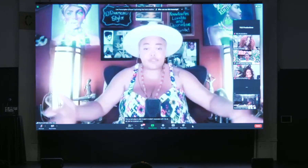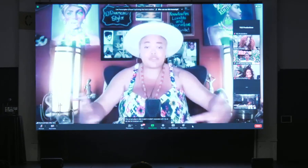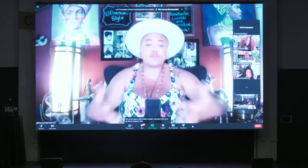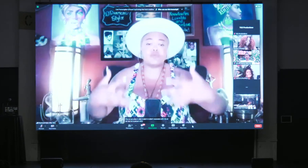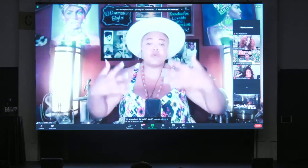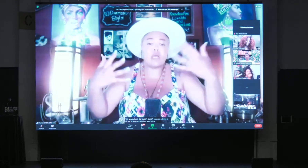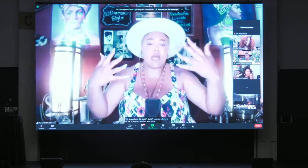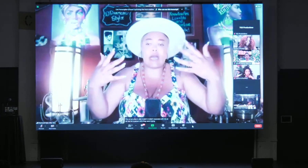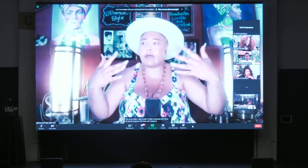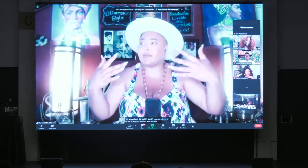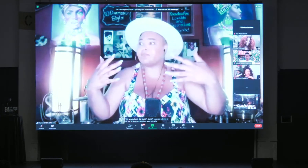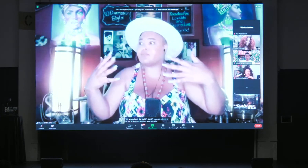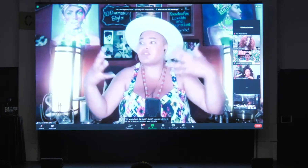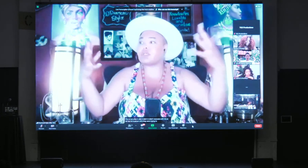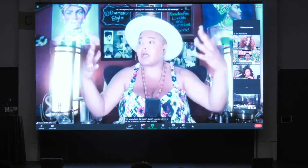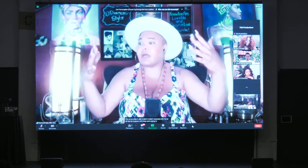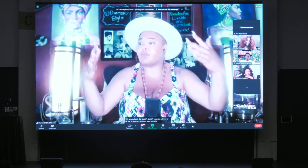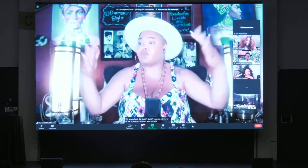trying to